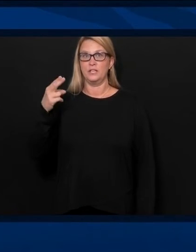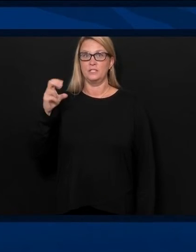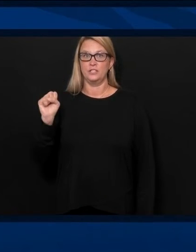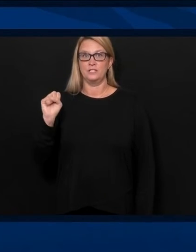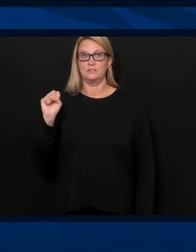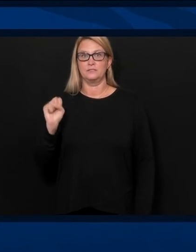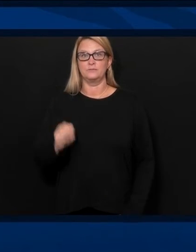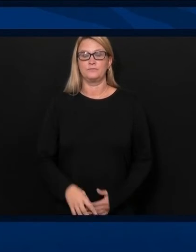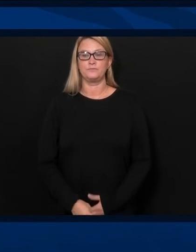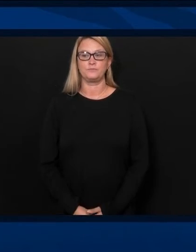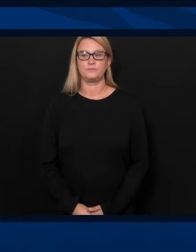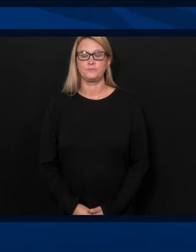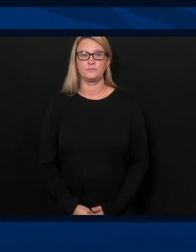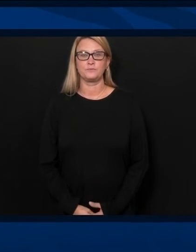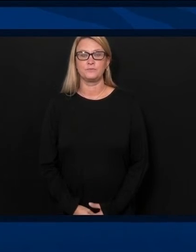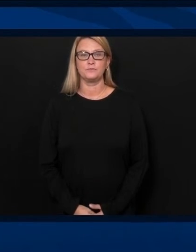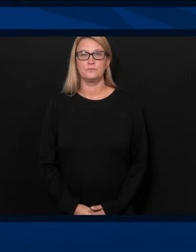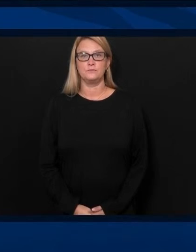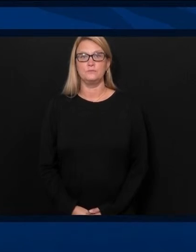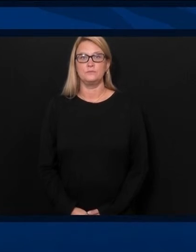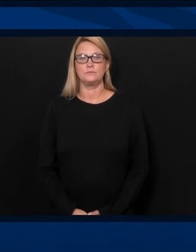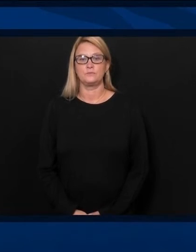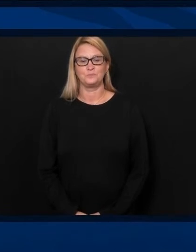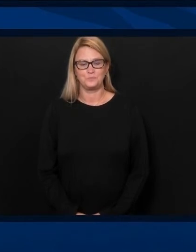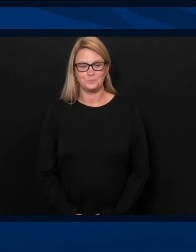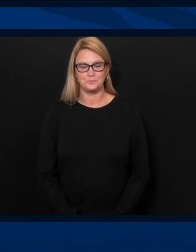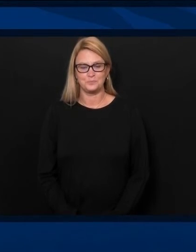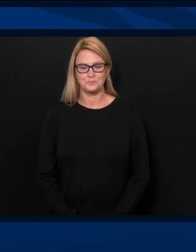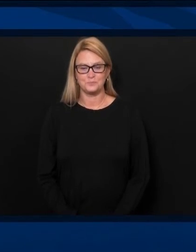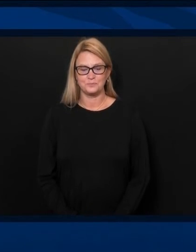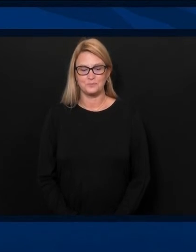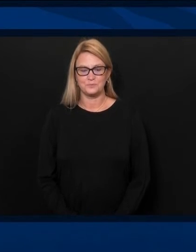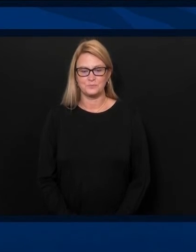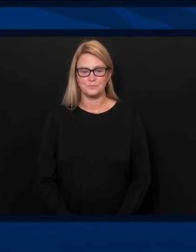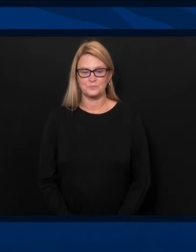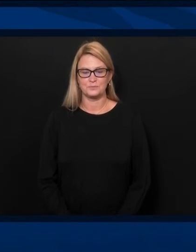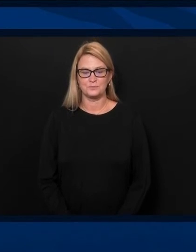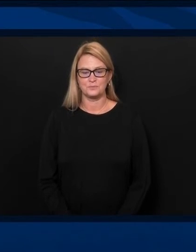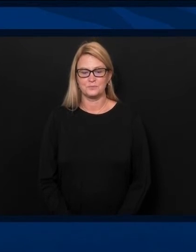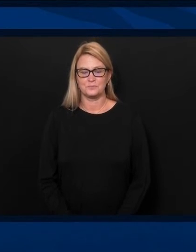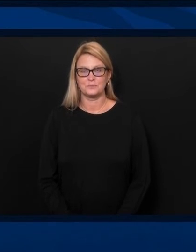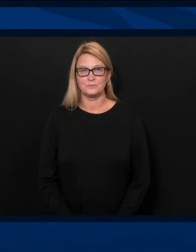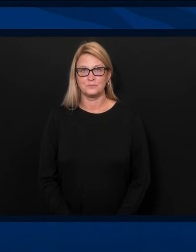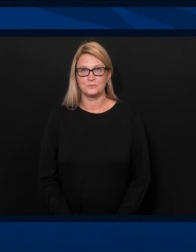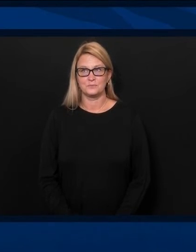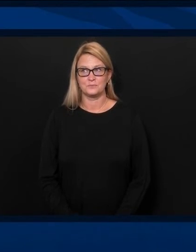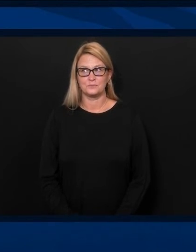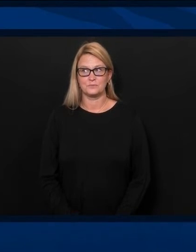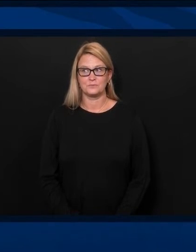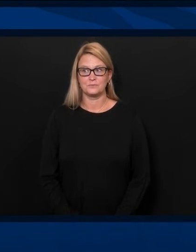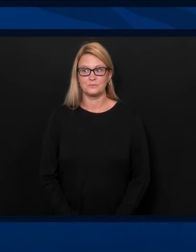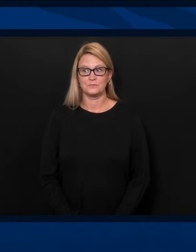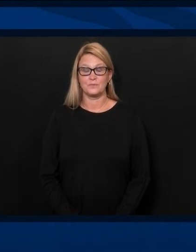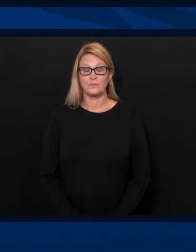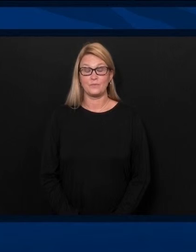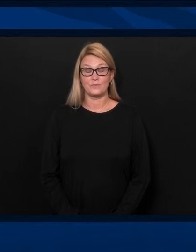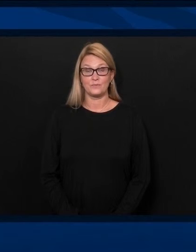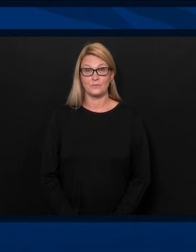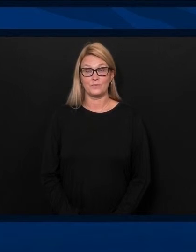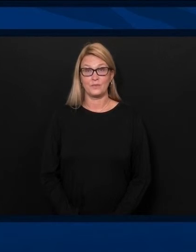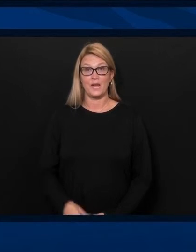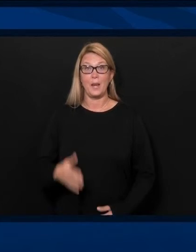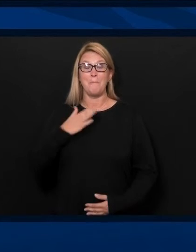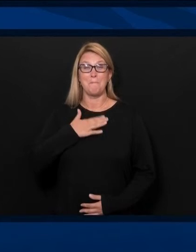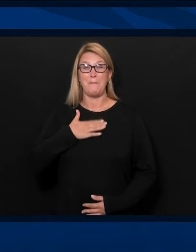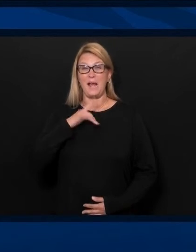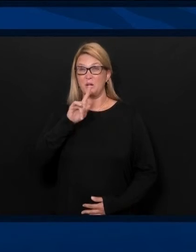Hi, this is Kenny Bass from Channel 8 and Fox 11. Governor, this may be a little bit off the reservation, but I wanted to ask you, there seems